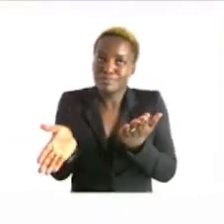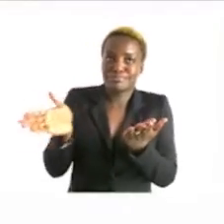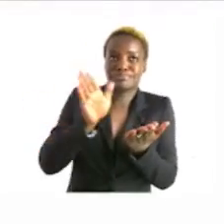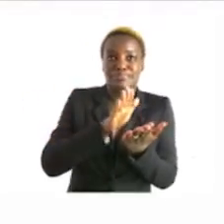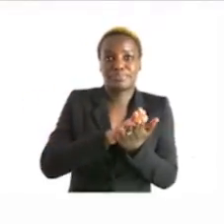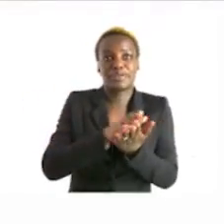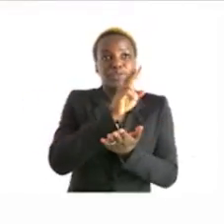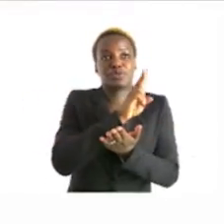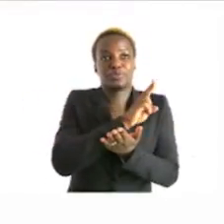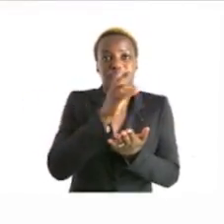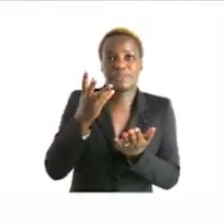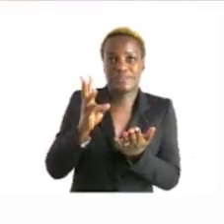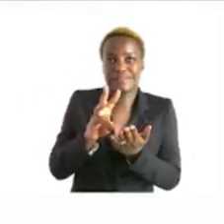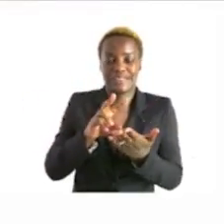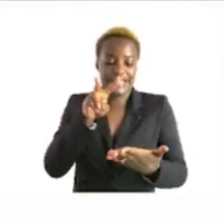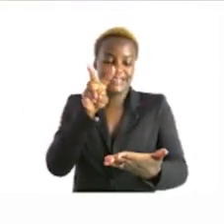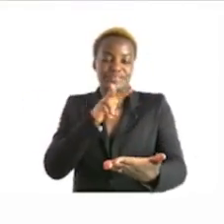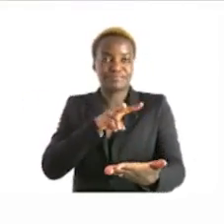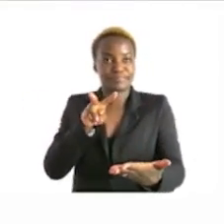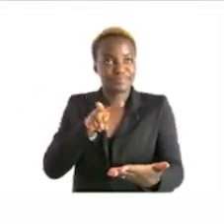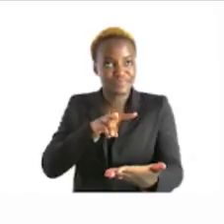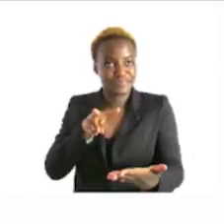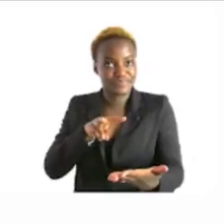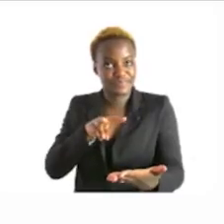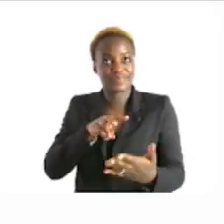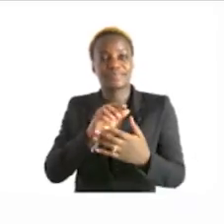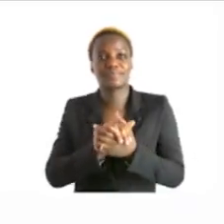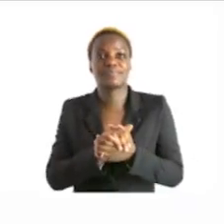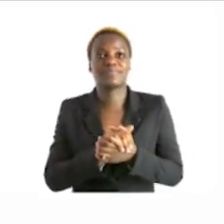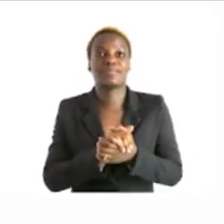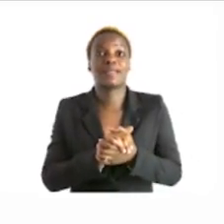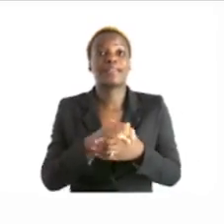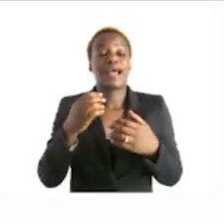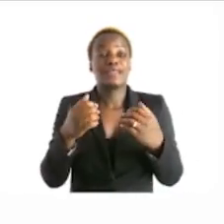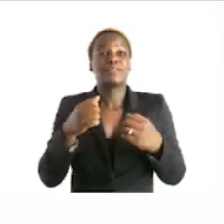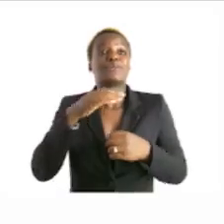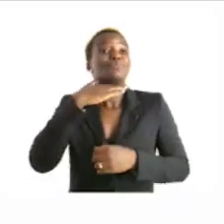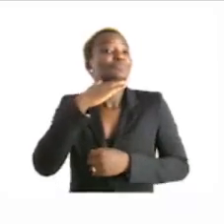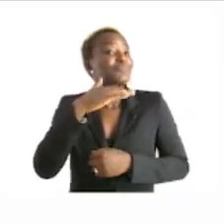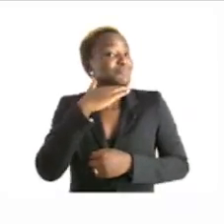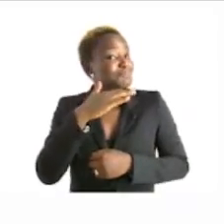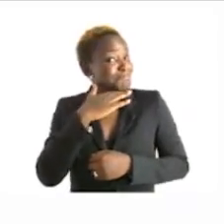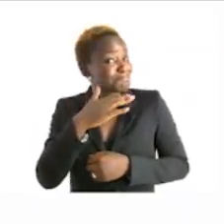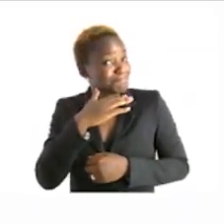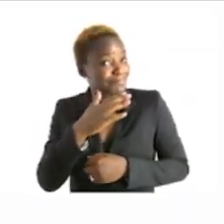2 level reading comprehension now we are going to read a story about our country and